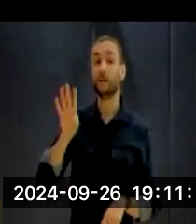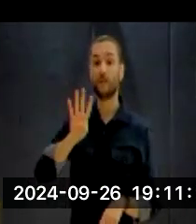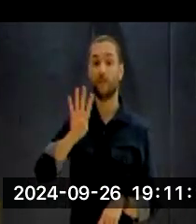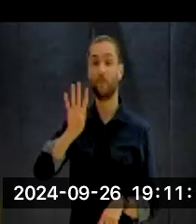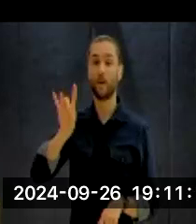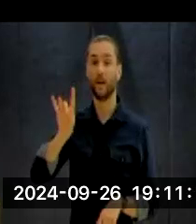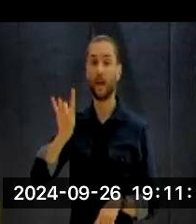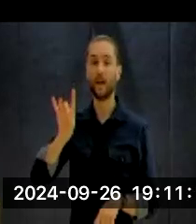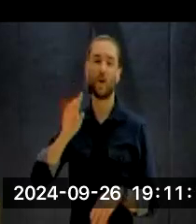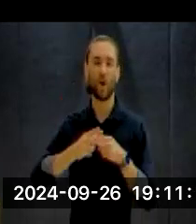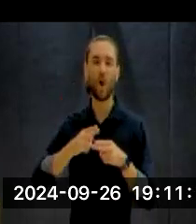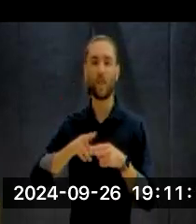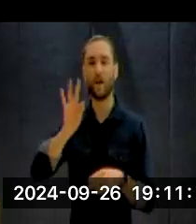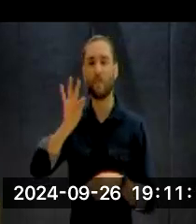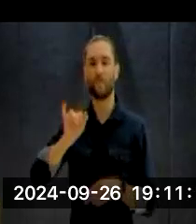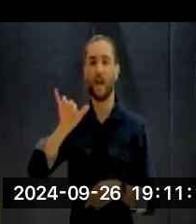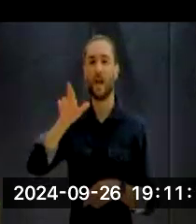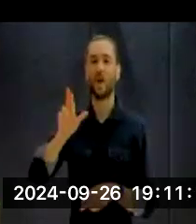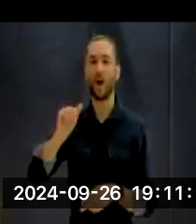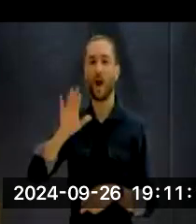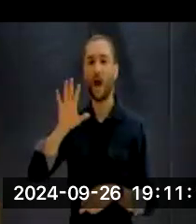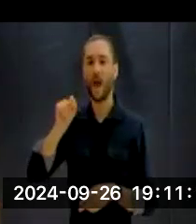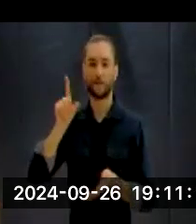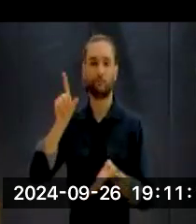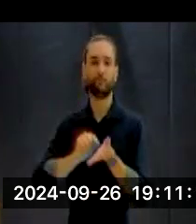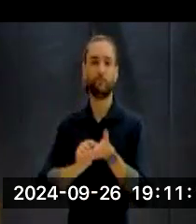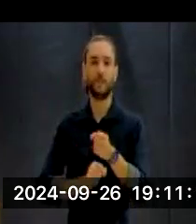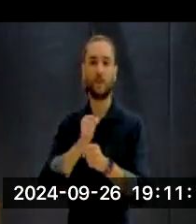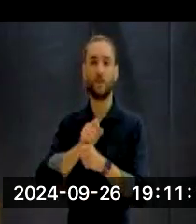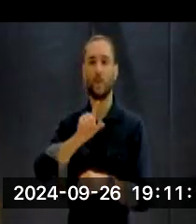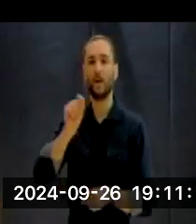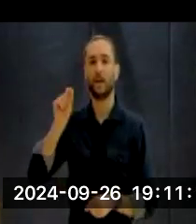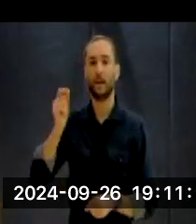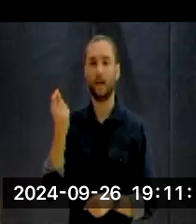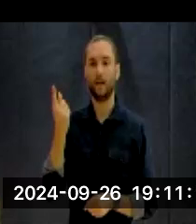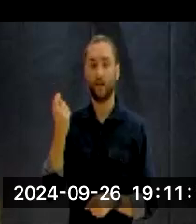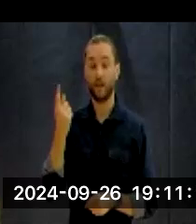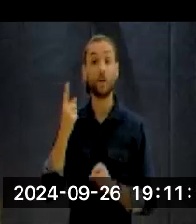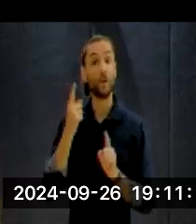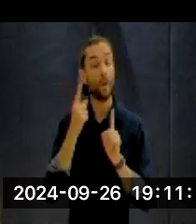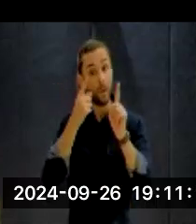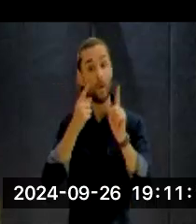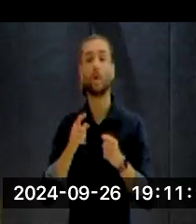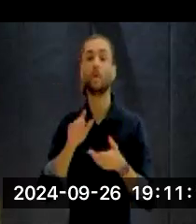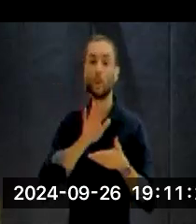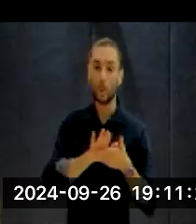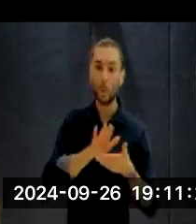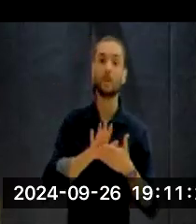FAIR Act in 2011, was made to make sure that schools are